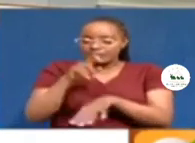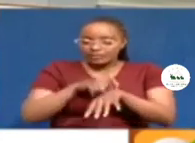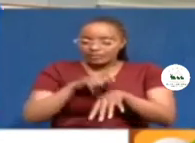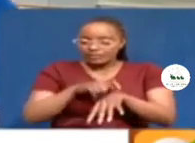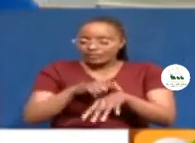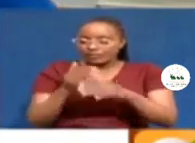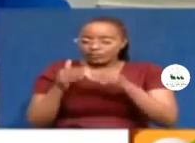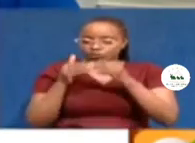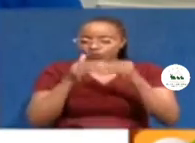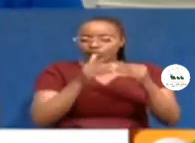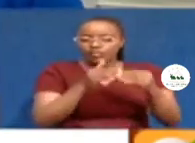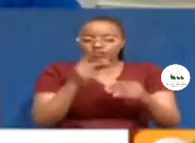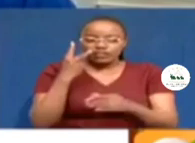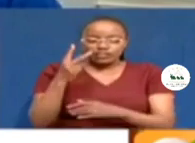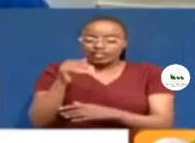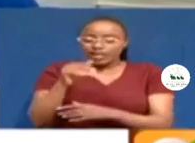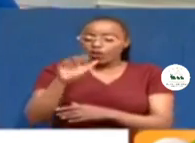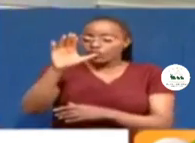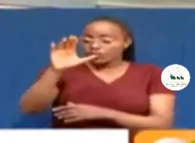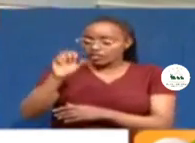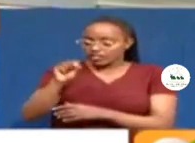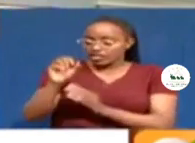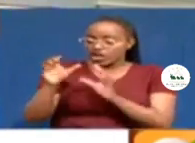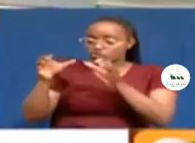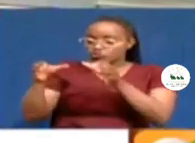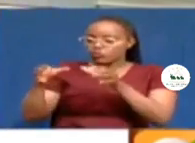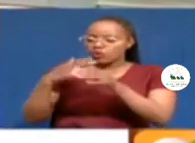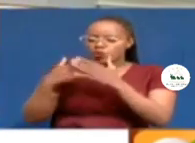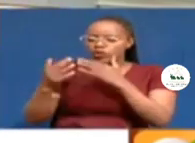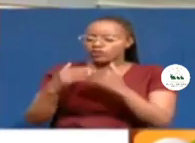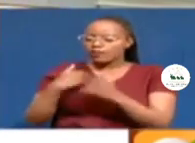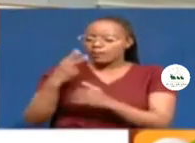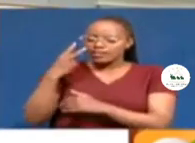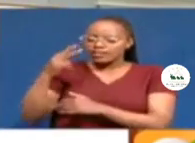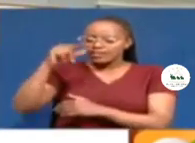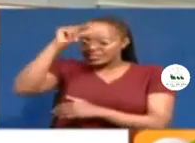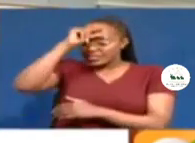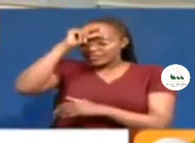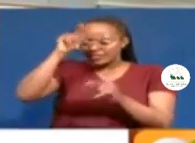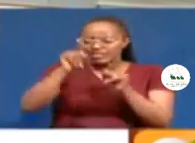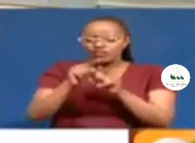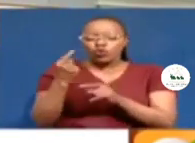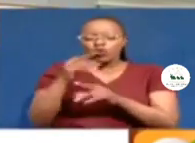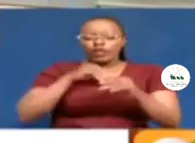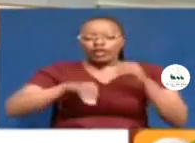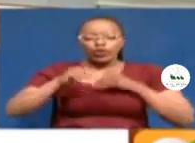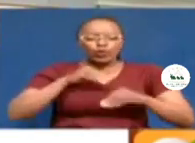I look at this government, the thing that I see in this government is graft.